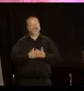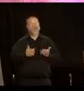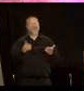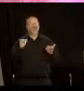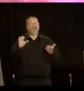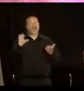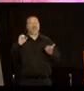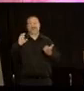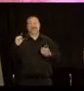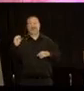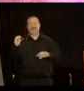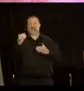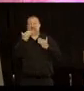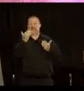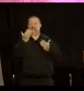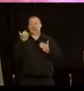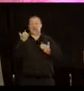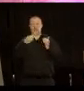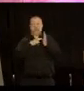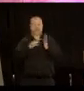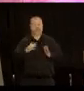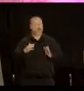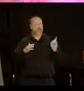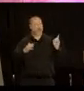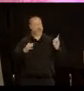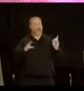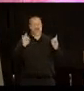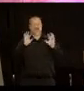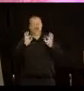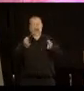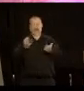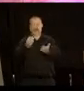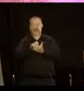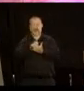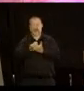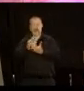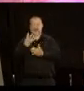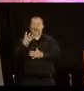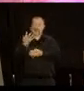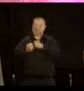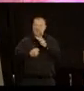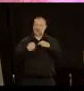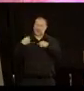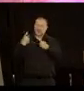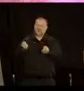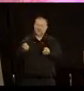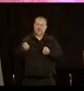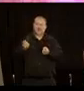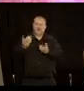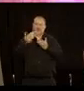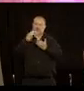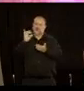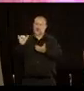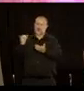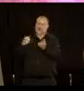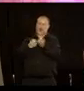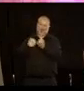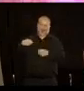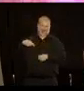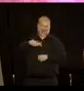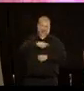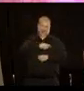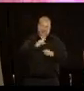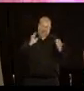Speaking of Scott, I want to thank the former Rep. Plakin for funding the Family Cafe the last 4 or 5 years in a row, and I'm just so